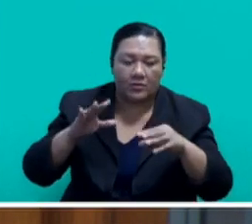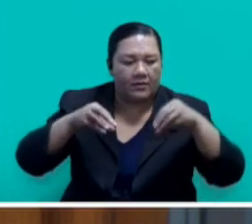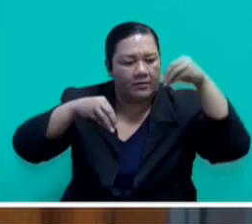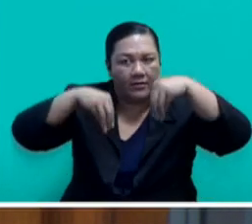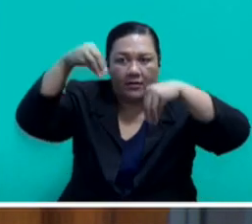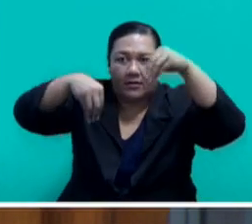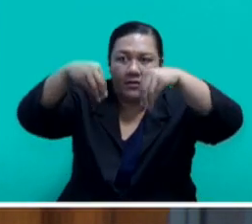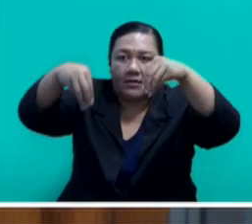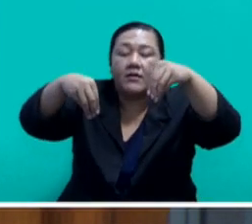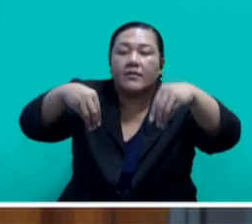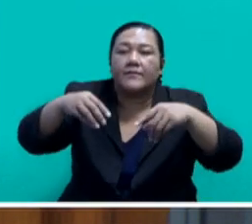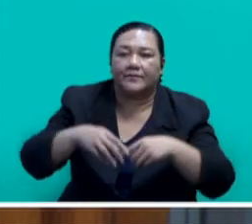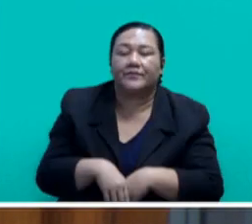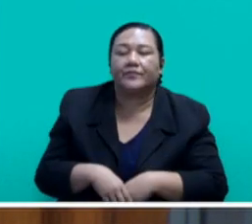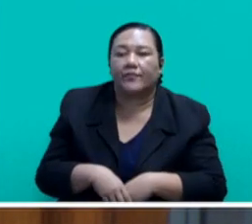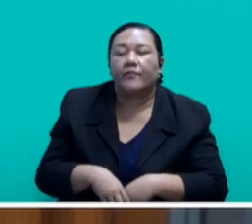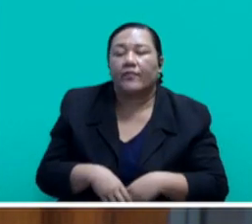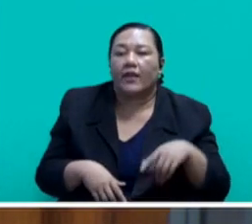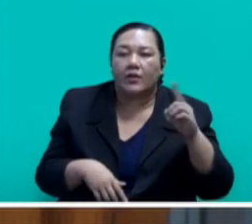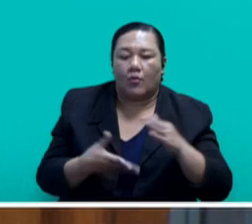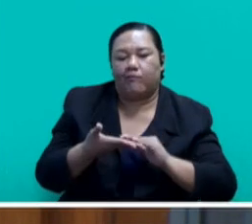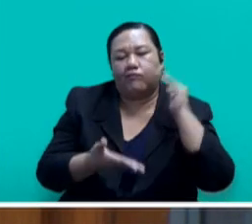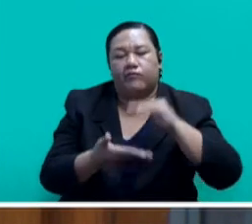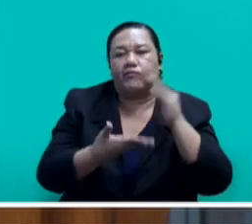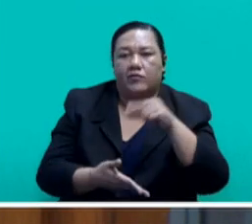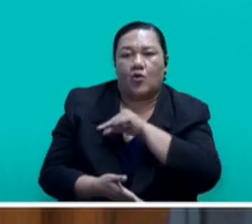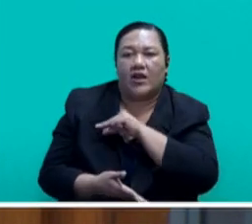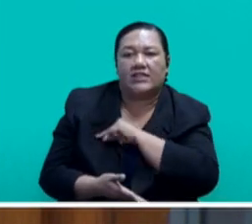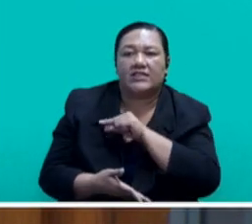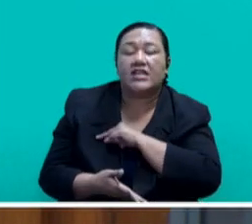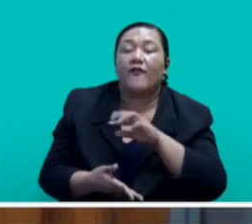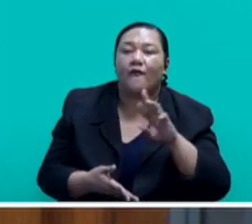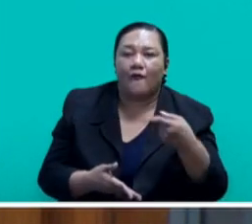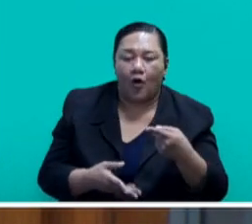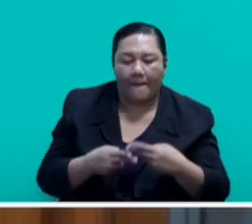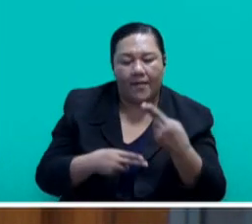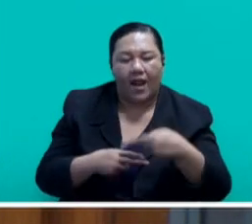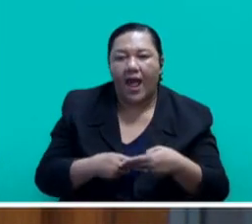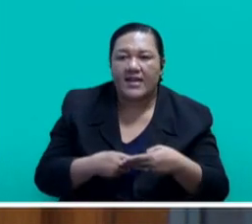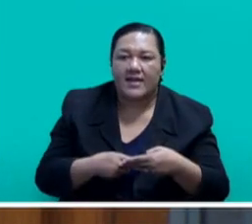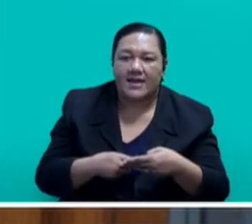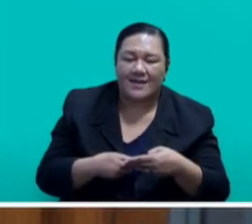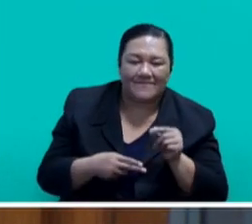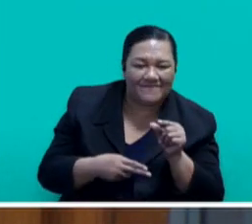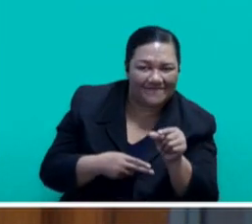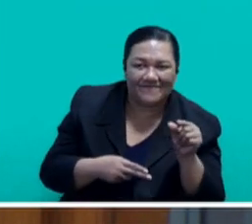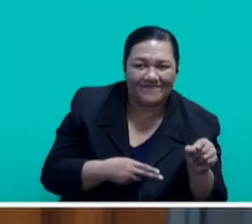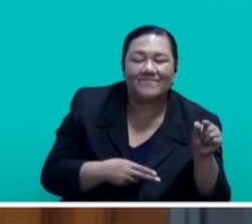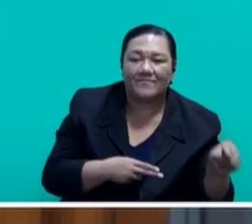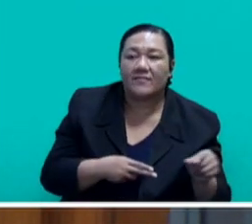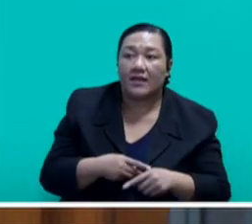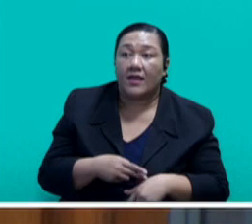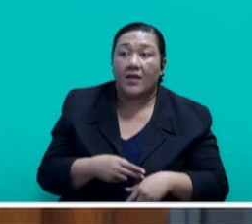up, enhancing quality seed collection, propagation and planting protocols. The previous administration only focused